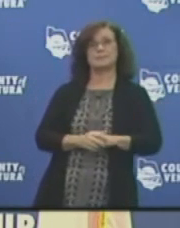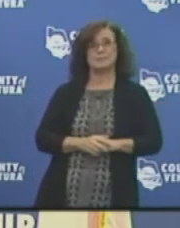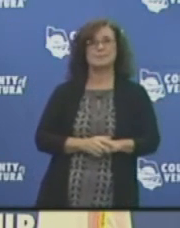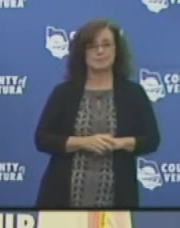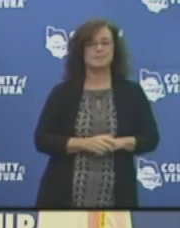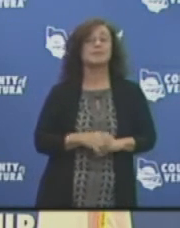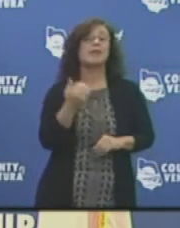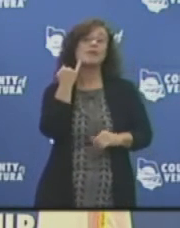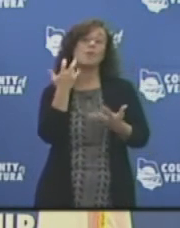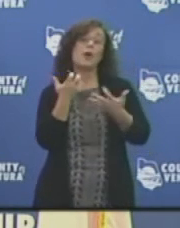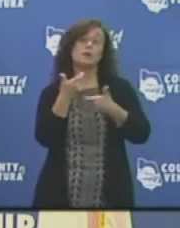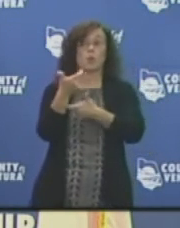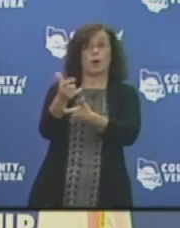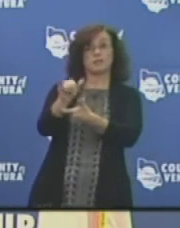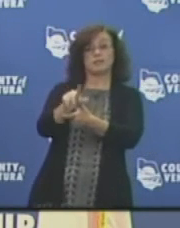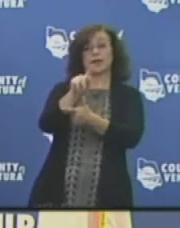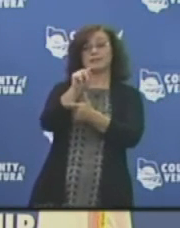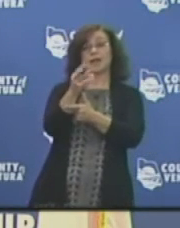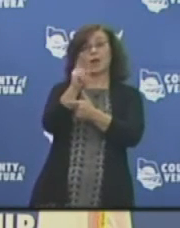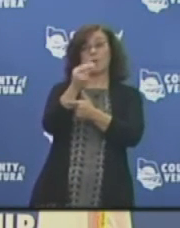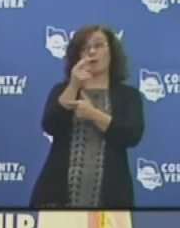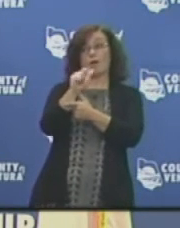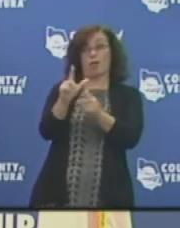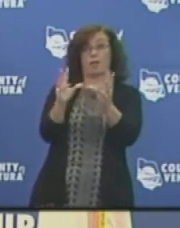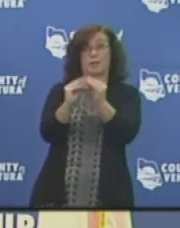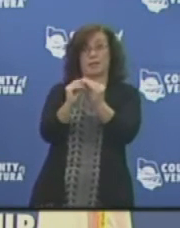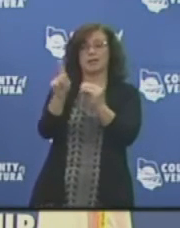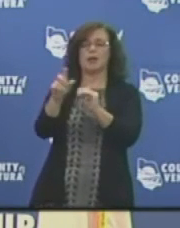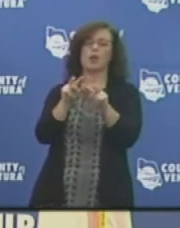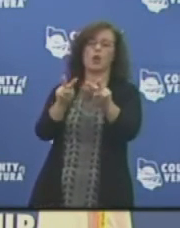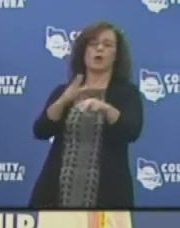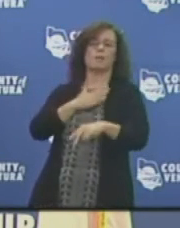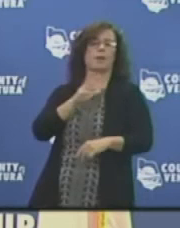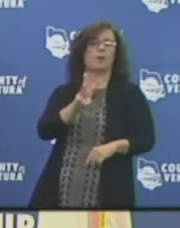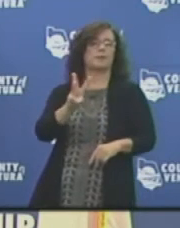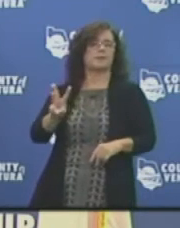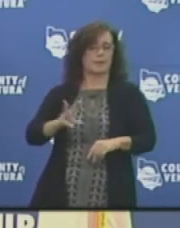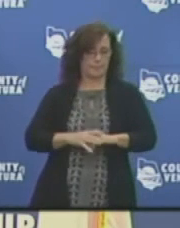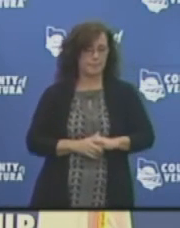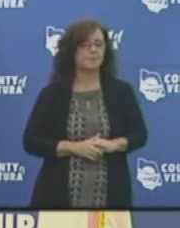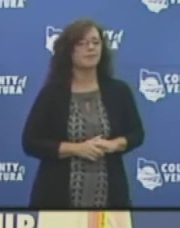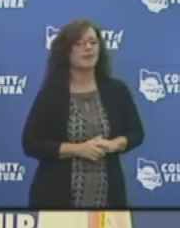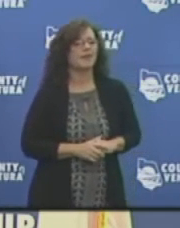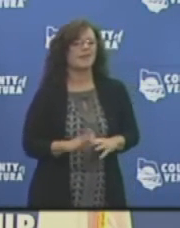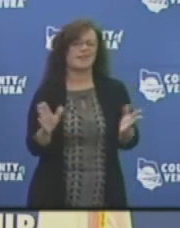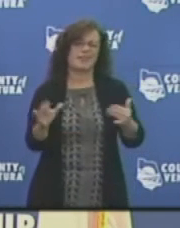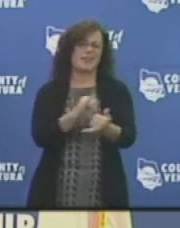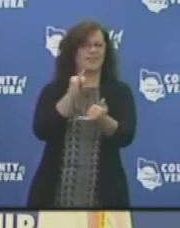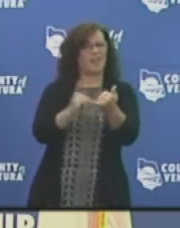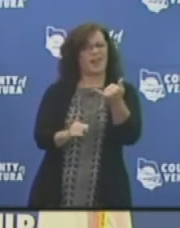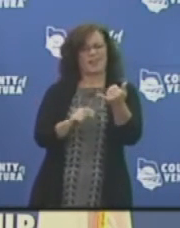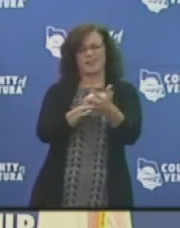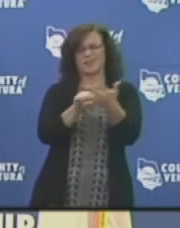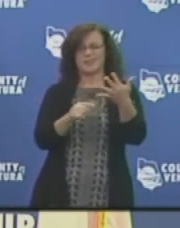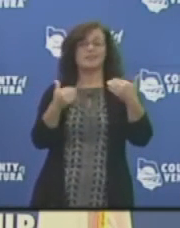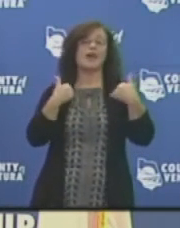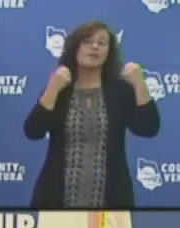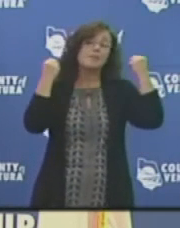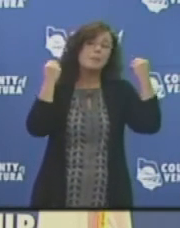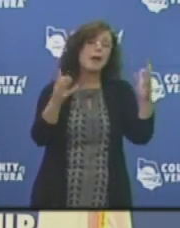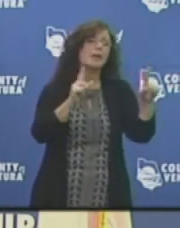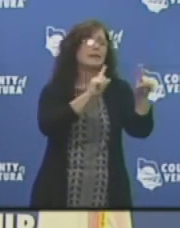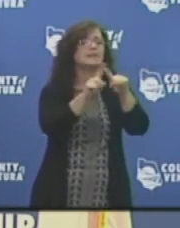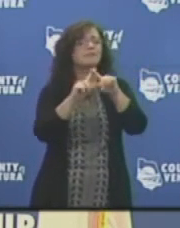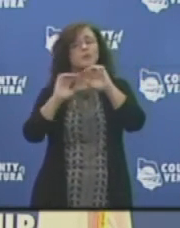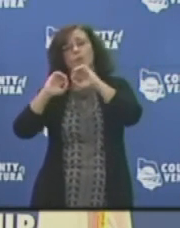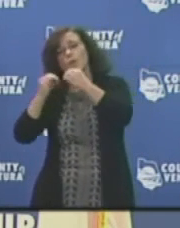can see the link on my website. And finally, there are so many individuals and organizations that have stepped forward to help those in